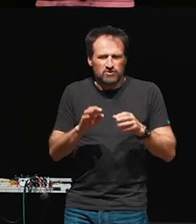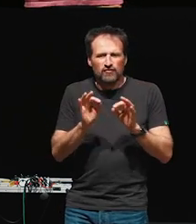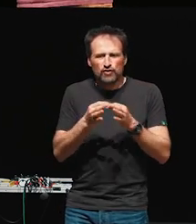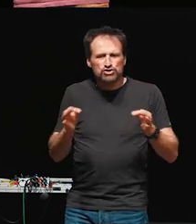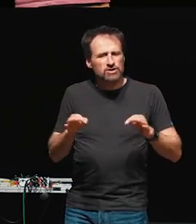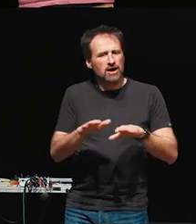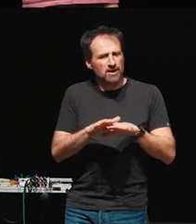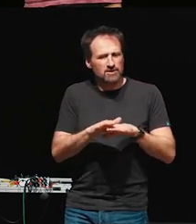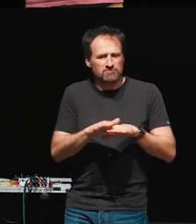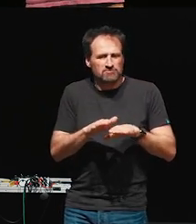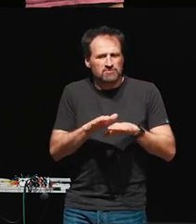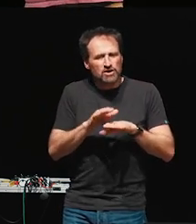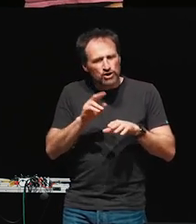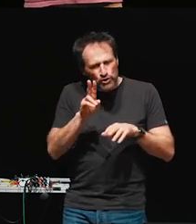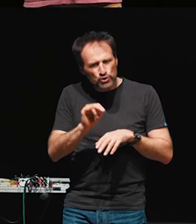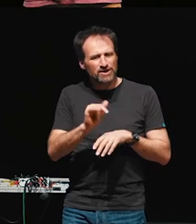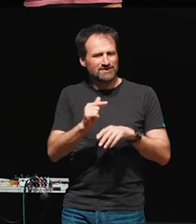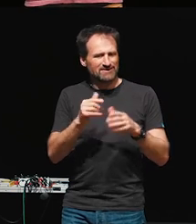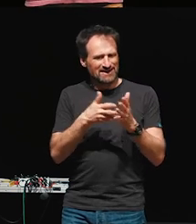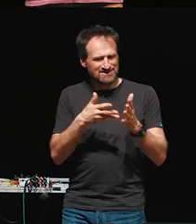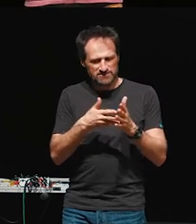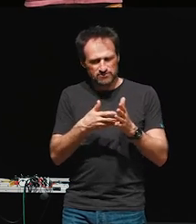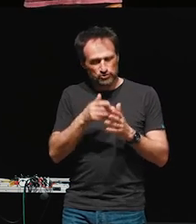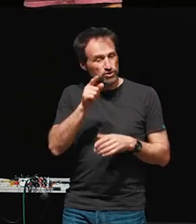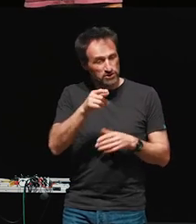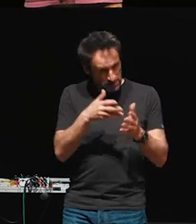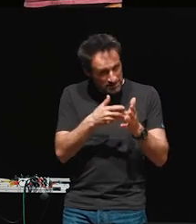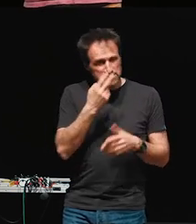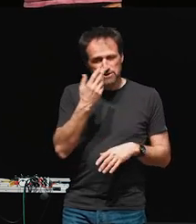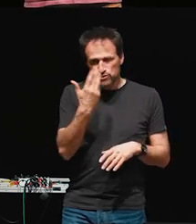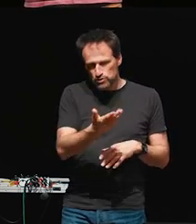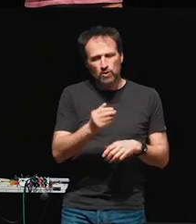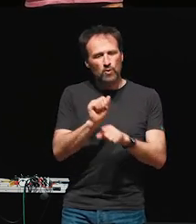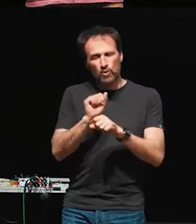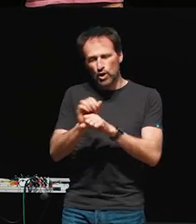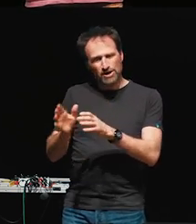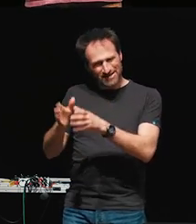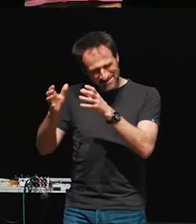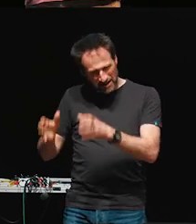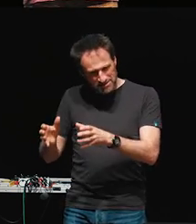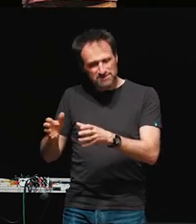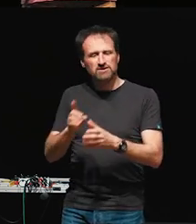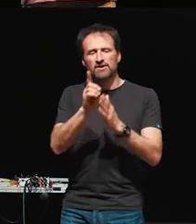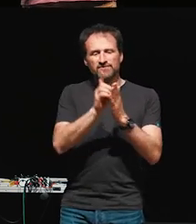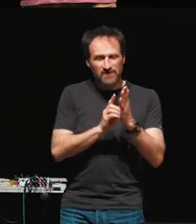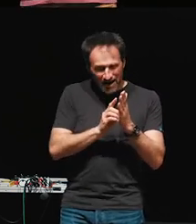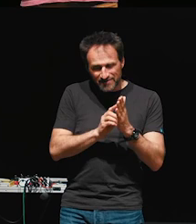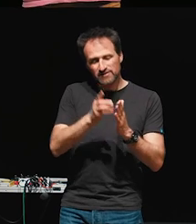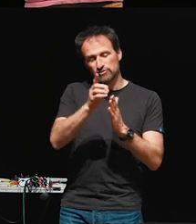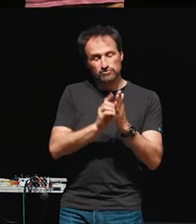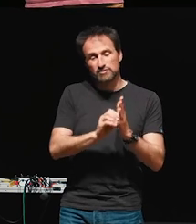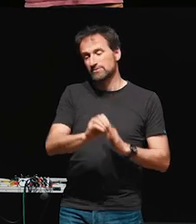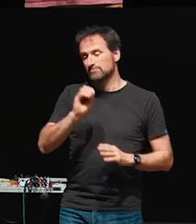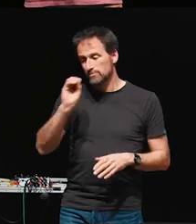your tests start looking a lot like this. Right, it's just like you have your worker instance, you have some data, and then you post-message that data, and then you wait for